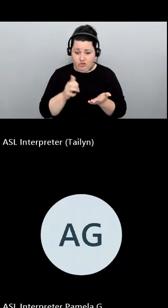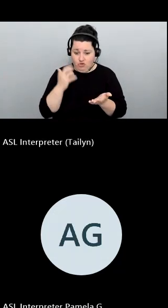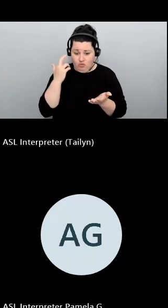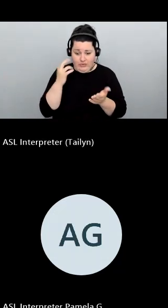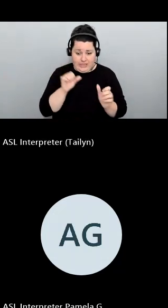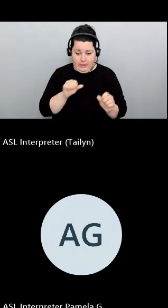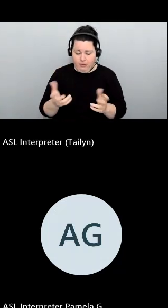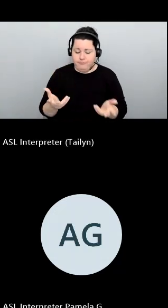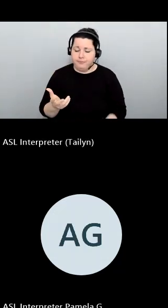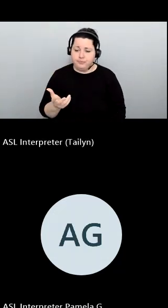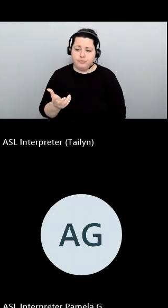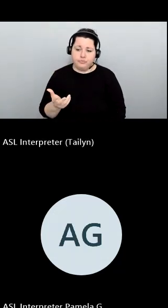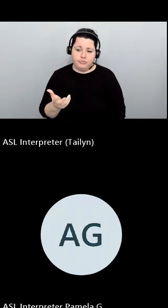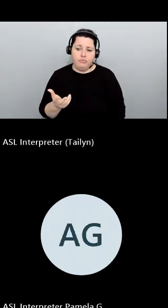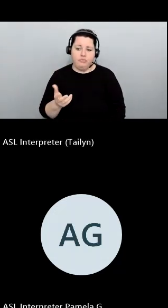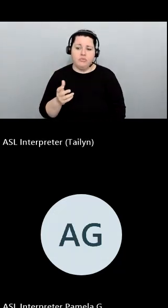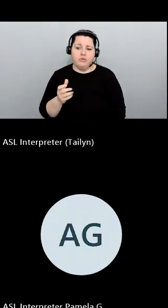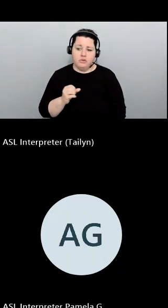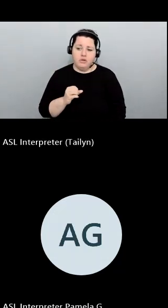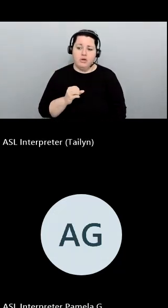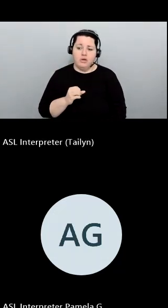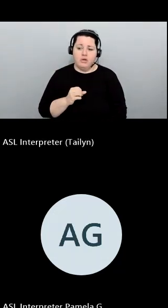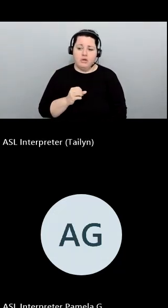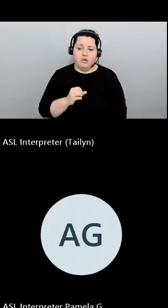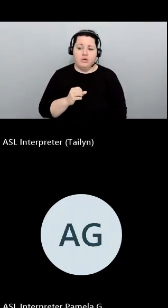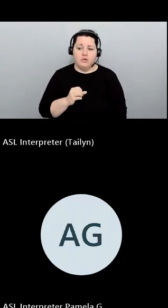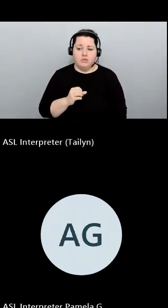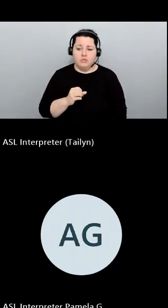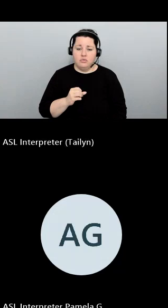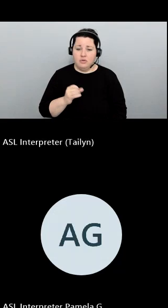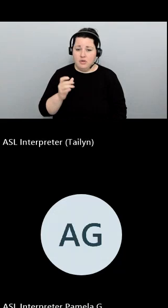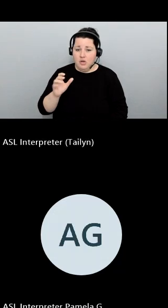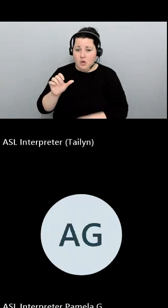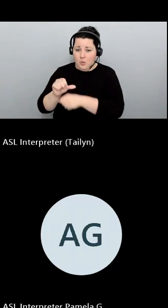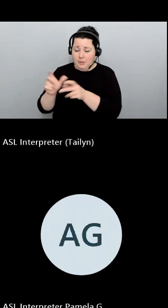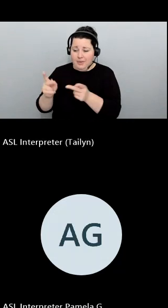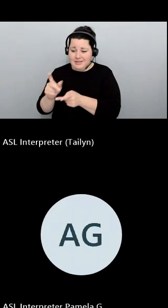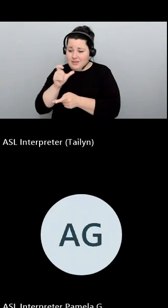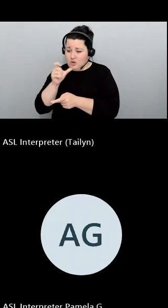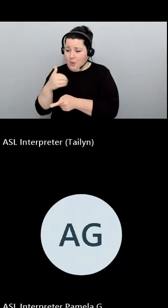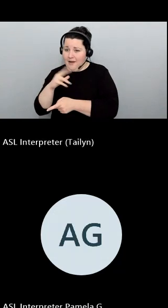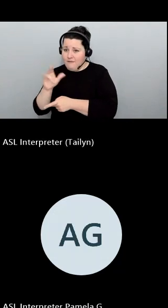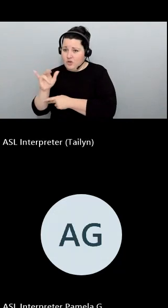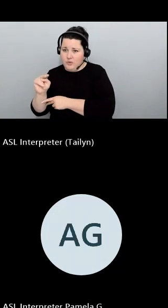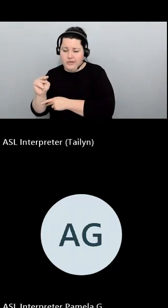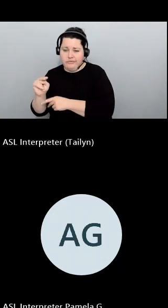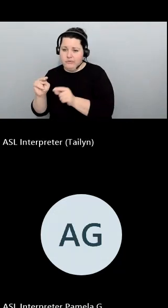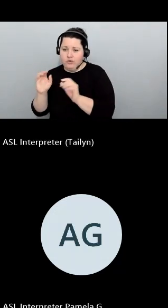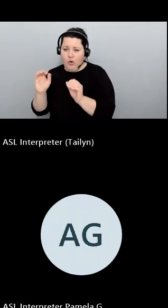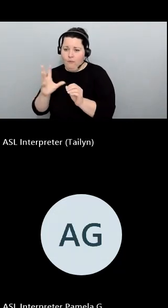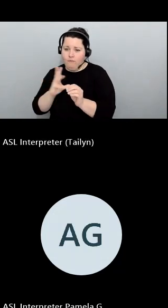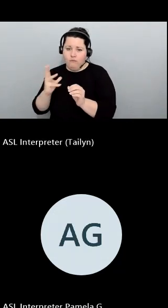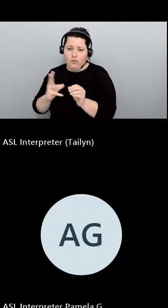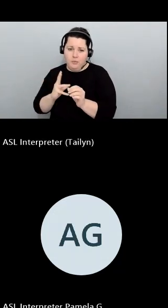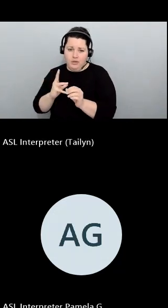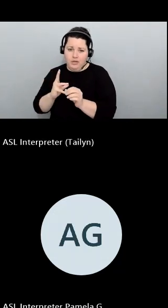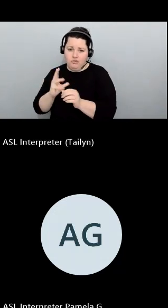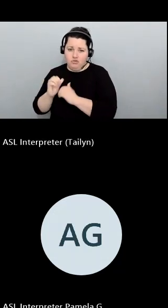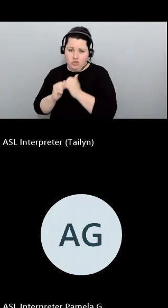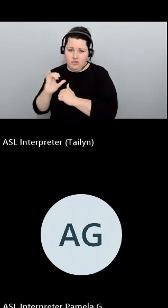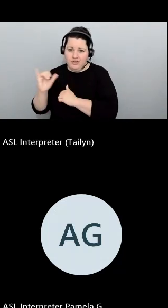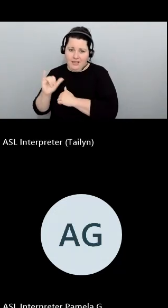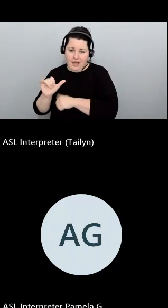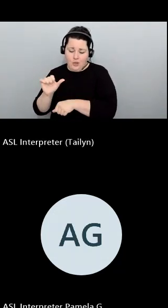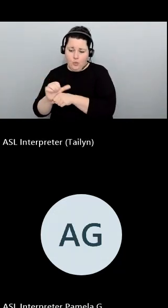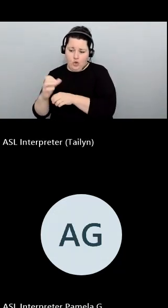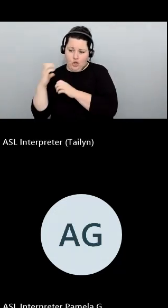So there's non-unionized workplaces don't really have formalized structures like a workload meet and confer to